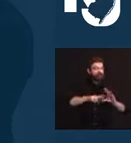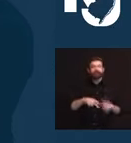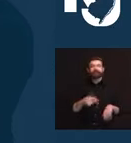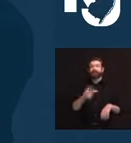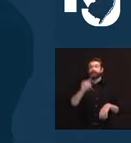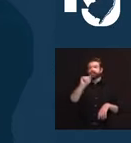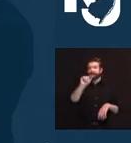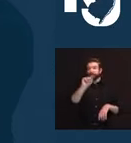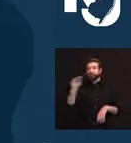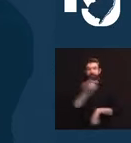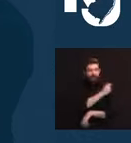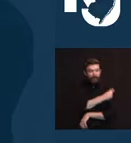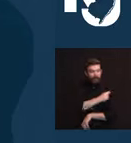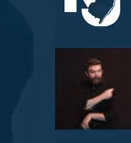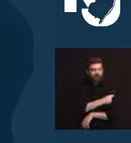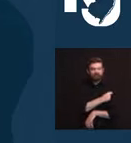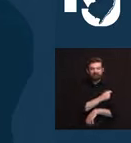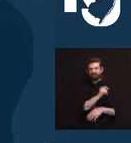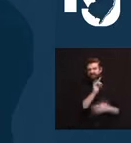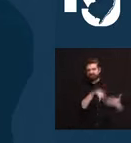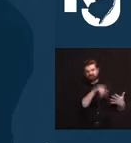Consumer Affairs, under the extraordinary leadership